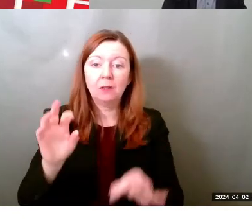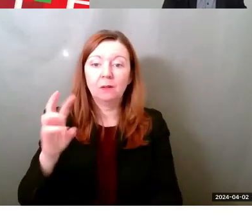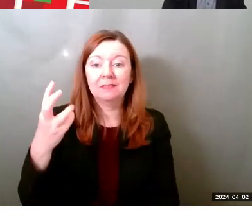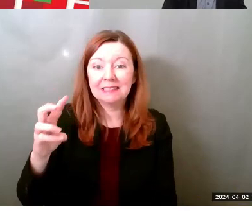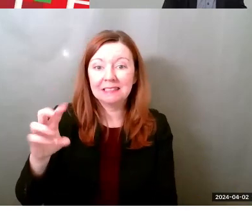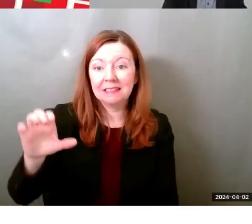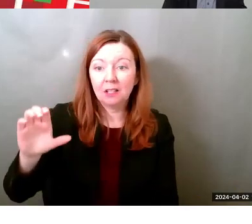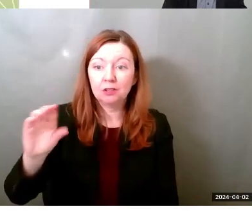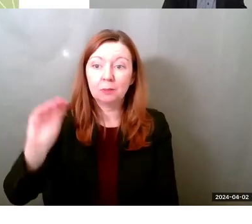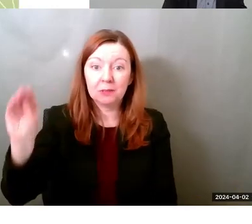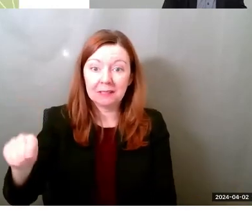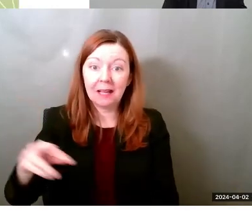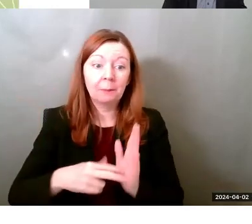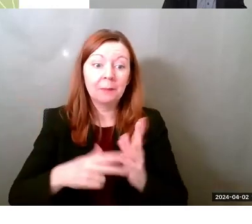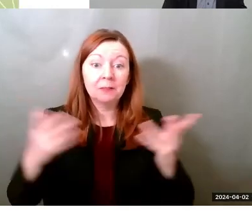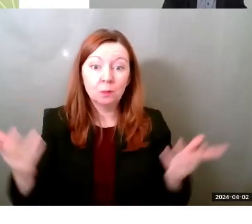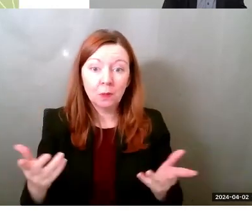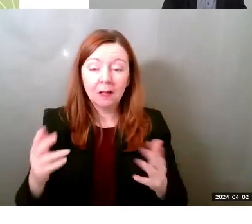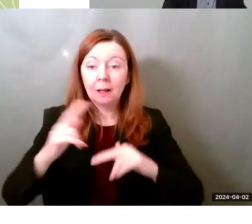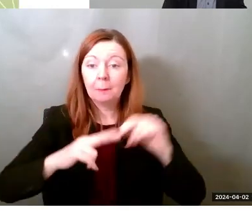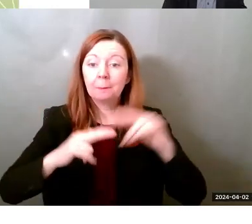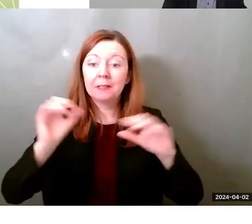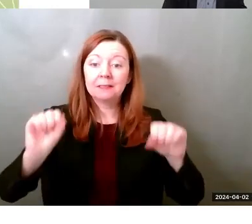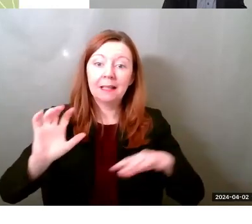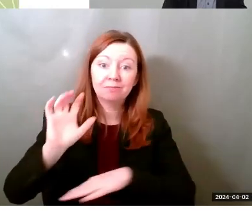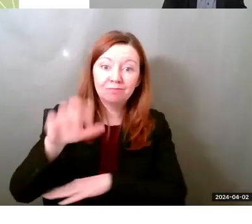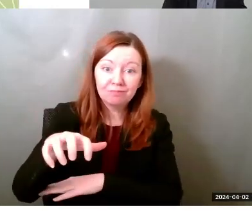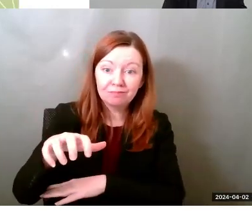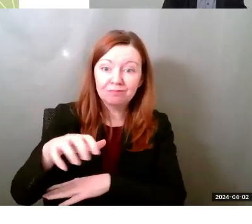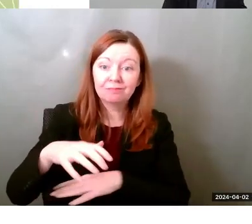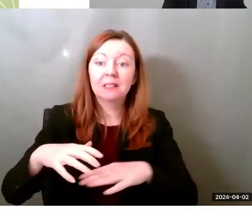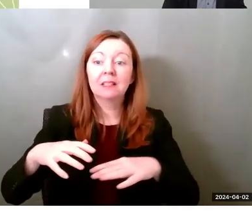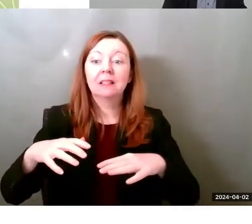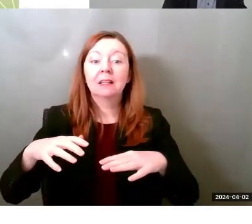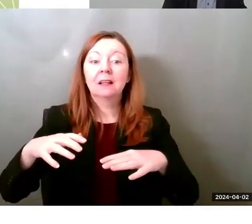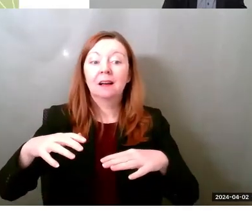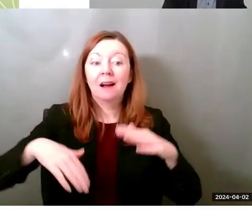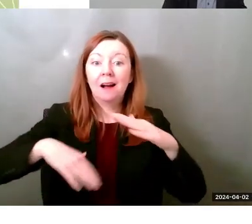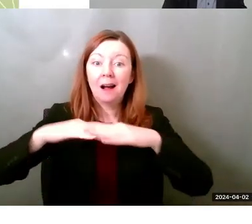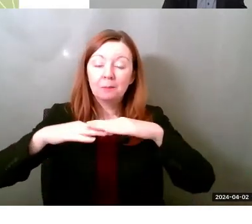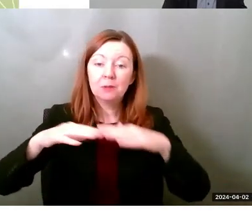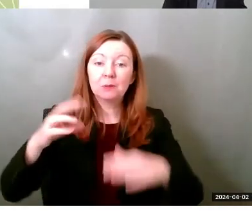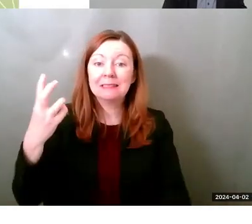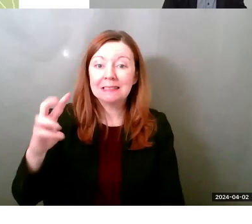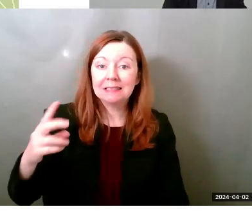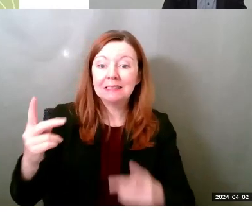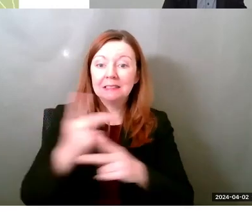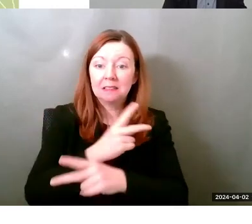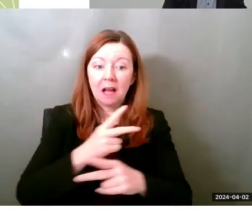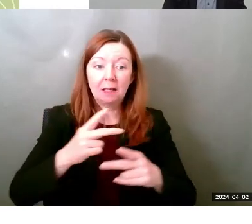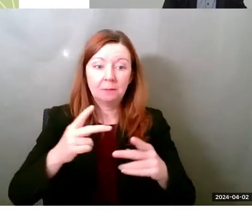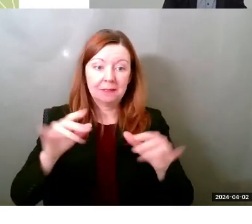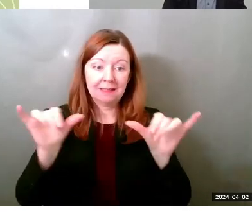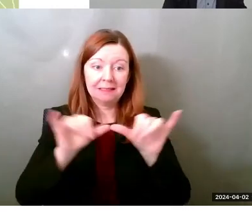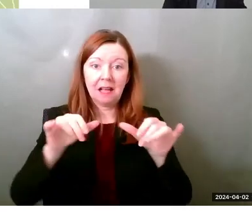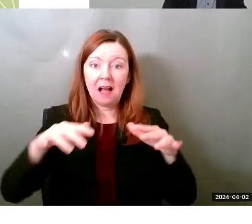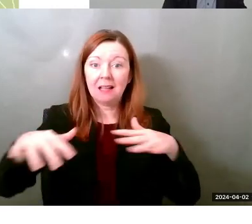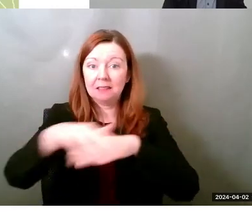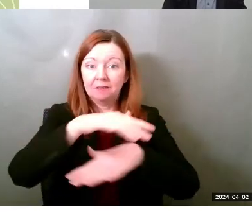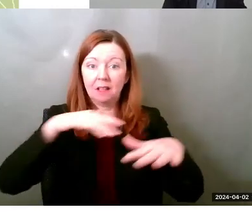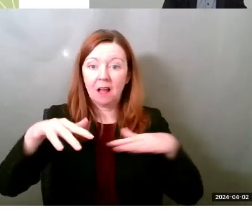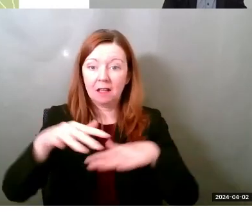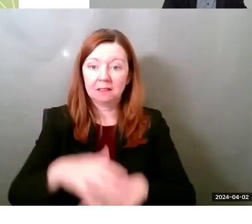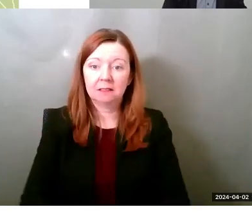1,600%. That means that a building could be built by right up to 16 times the size of the lot area. Next